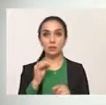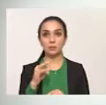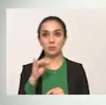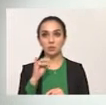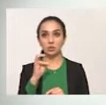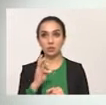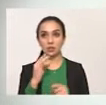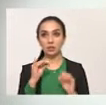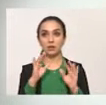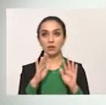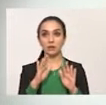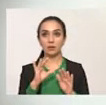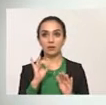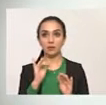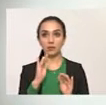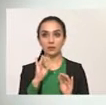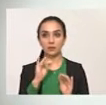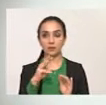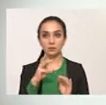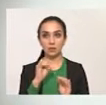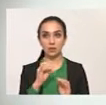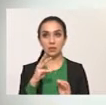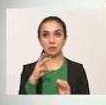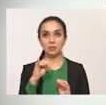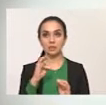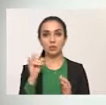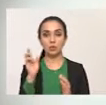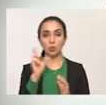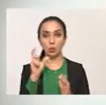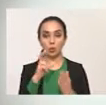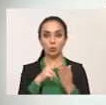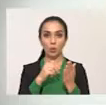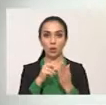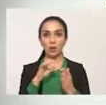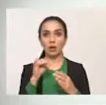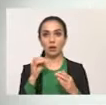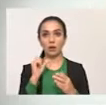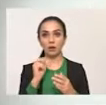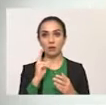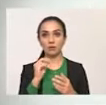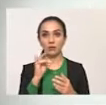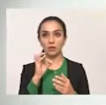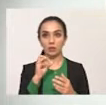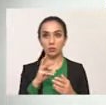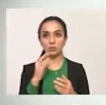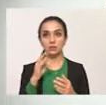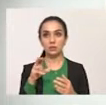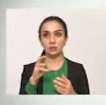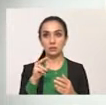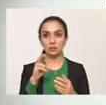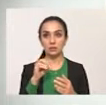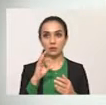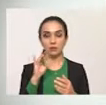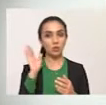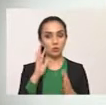pichan ivitmasi, metilen ko'k bo'yog'i, akvarium devori yoki